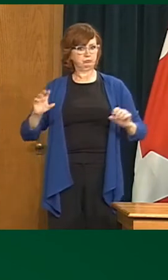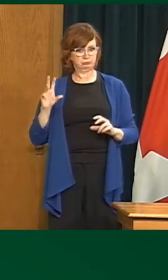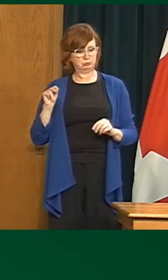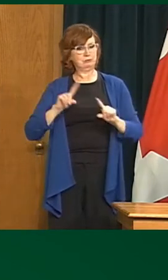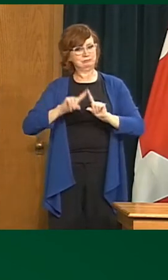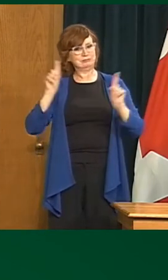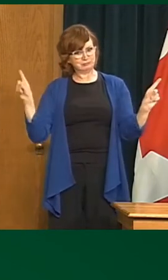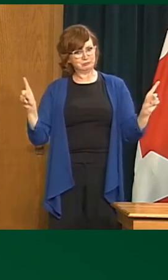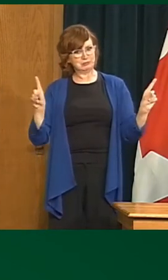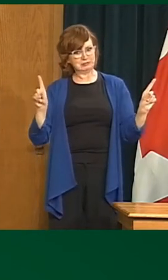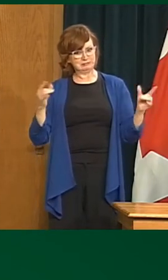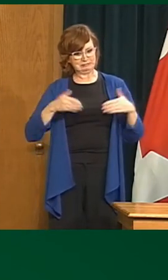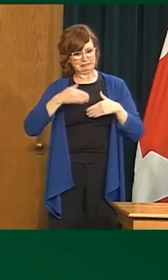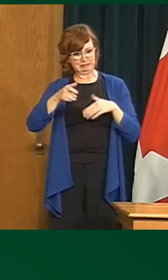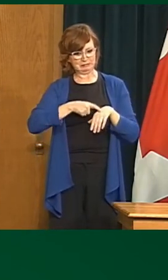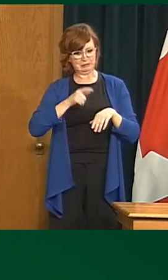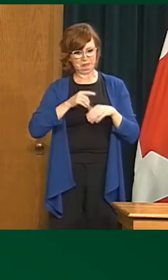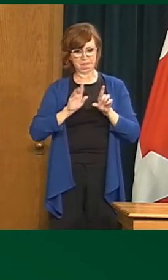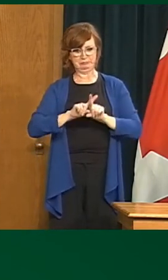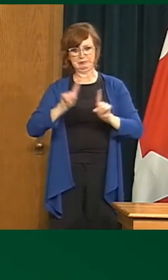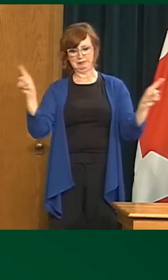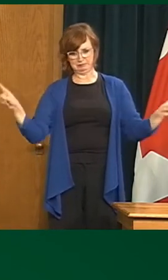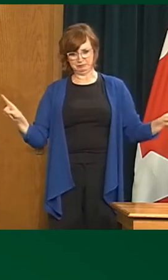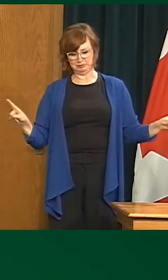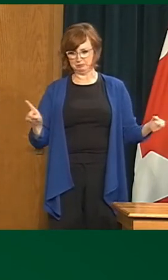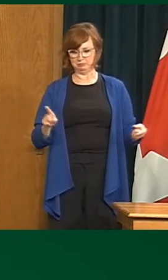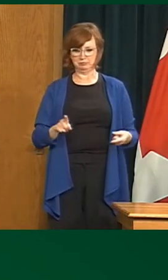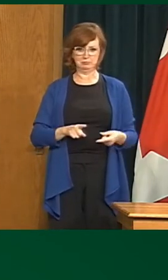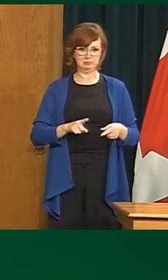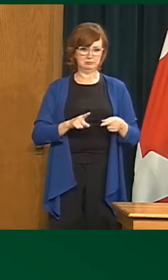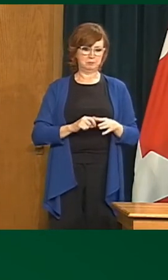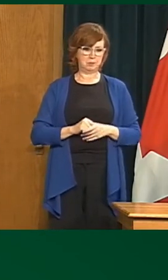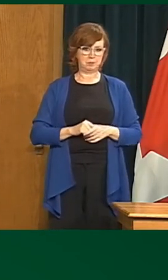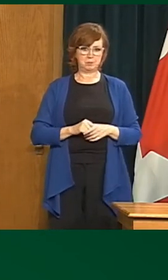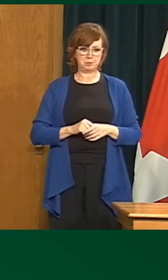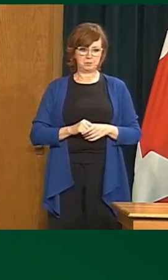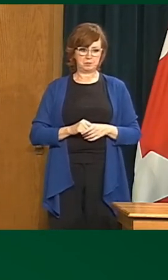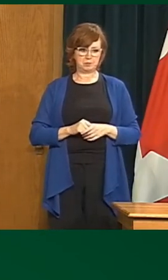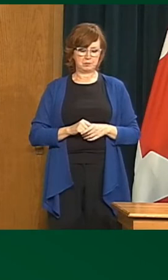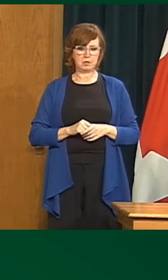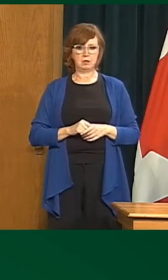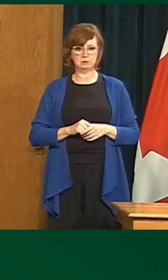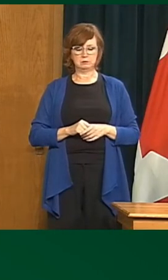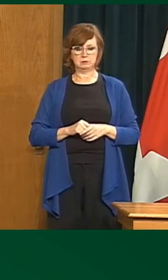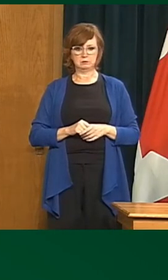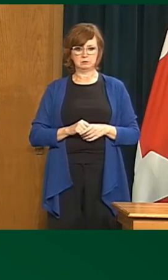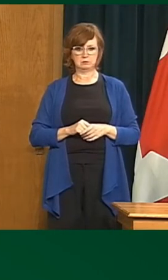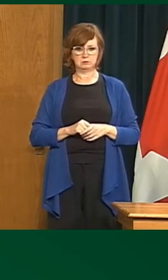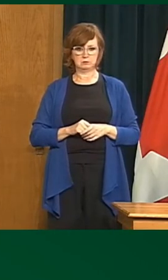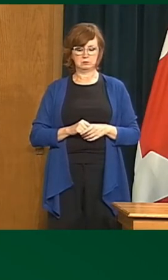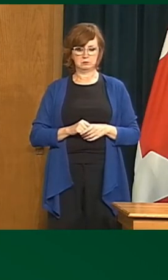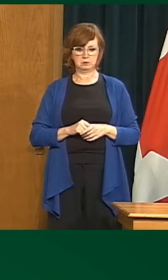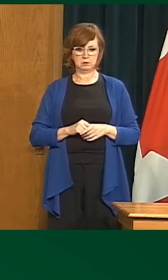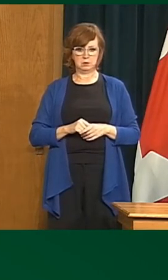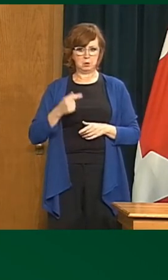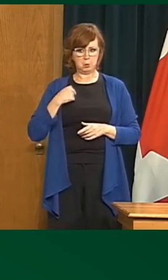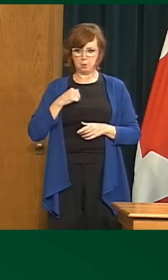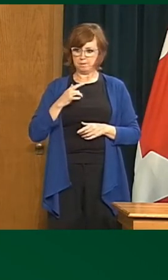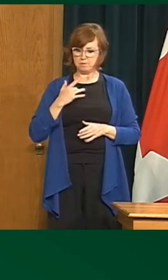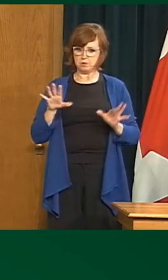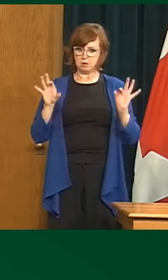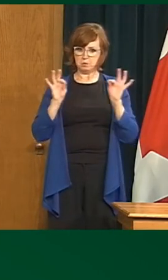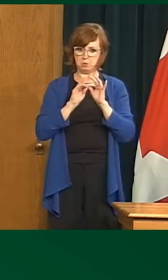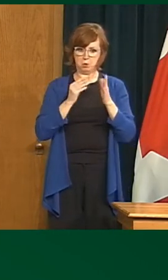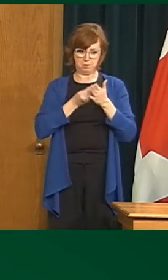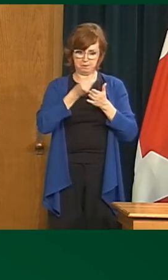to introduce a budget in the House, have it voted on, have the legislative scrutiny that we feel this budget